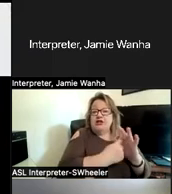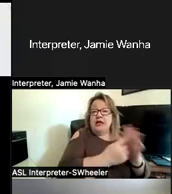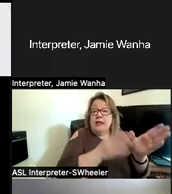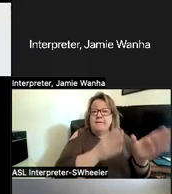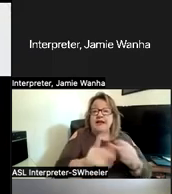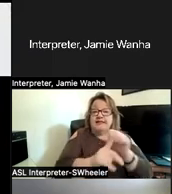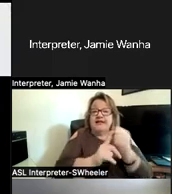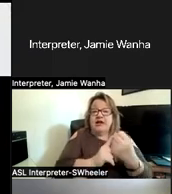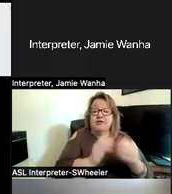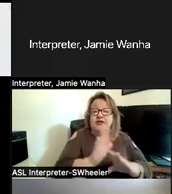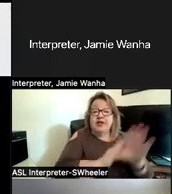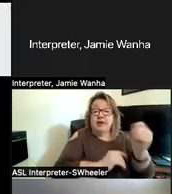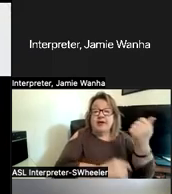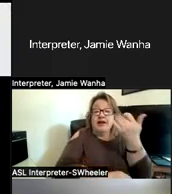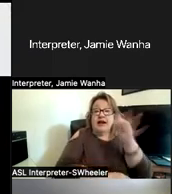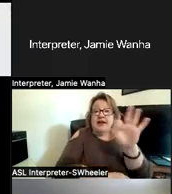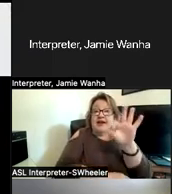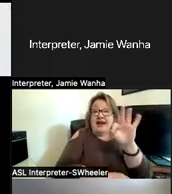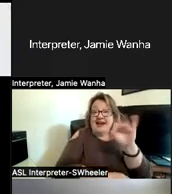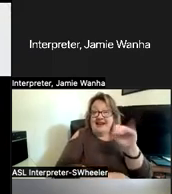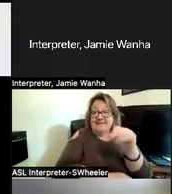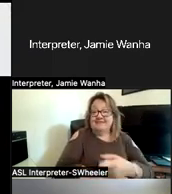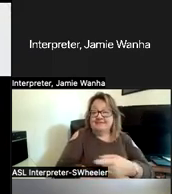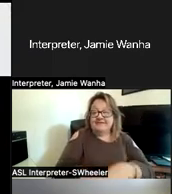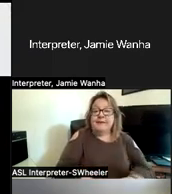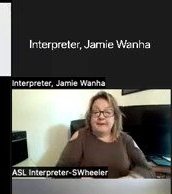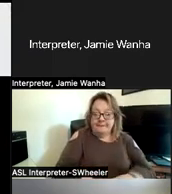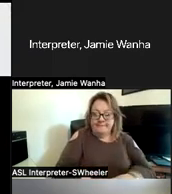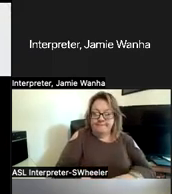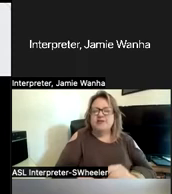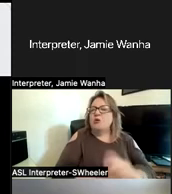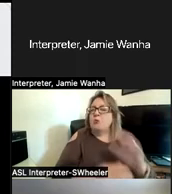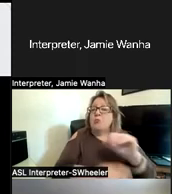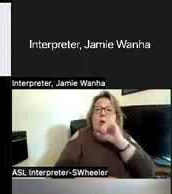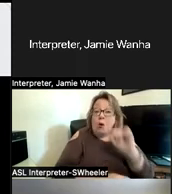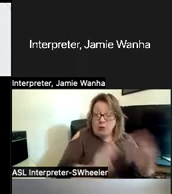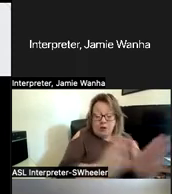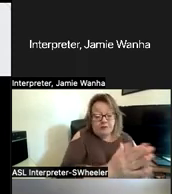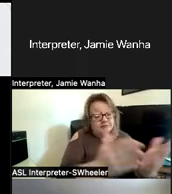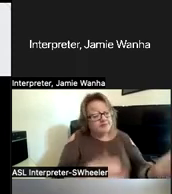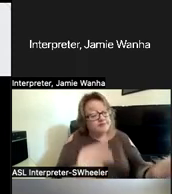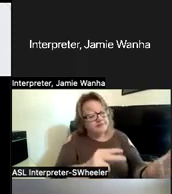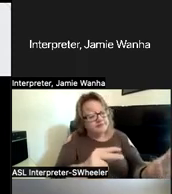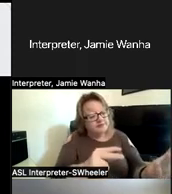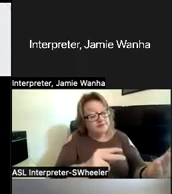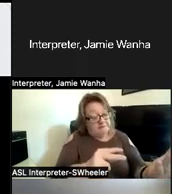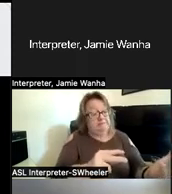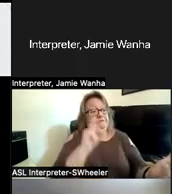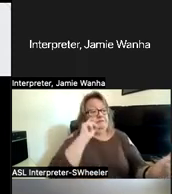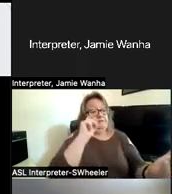scenario was developed back in the 1990s. So we took a look at this scenario and we obviously realized that it